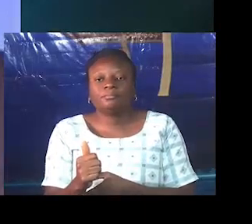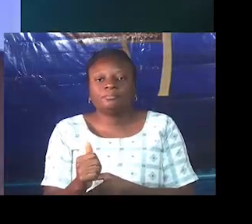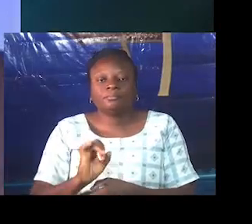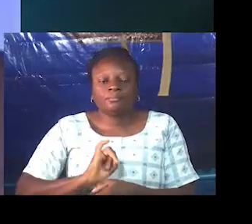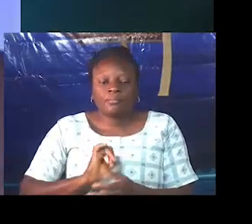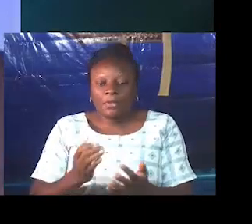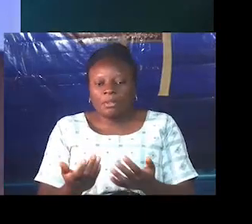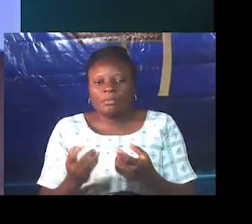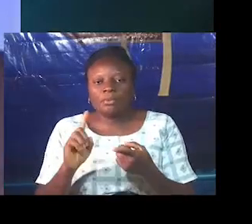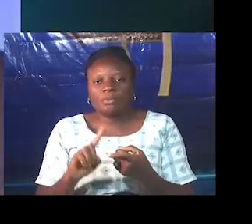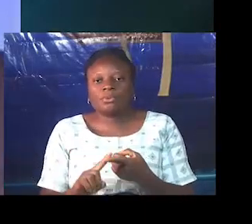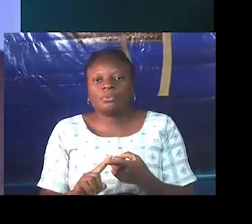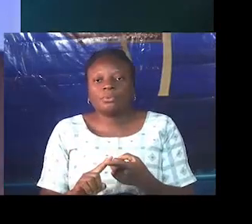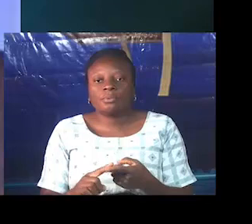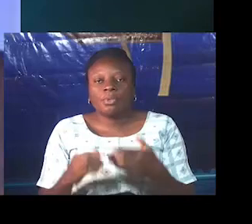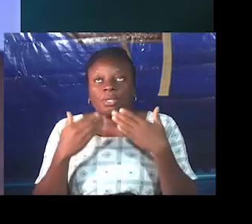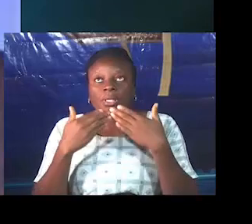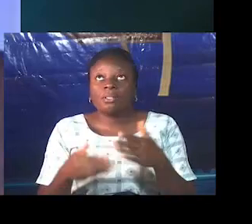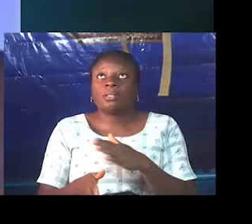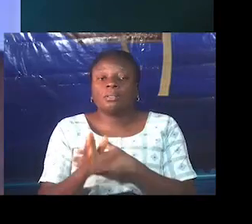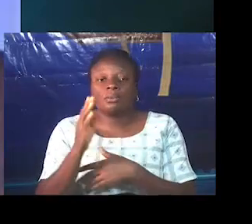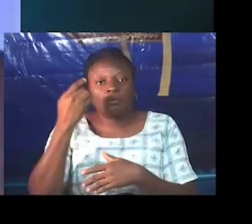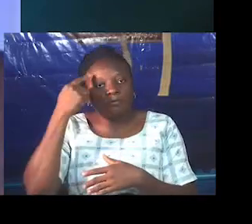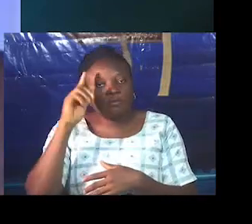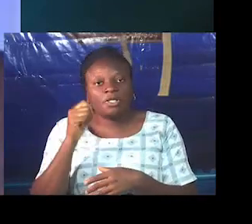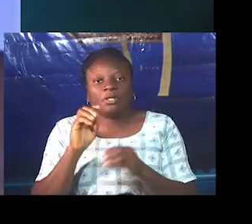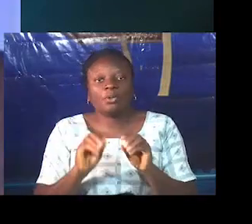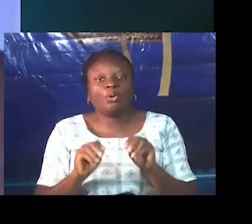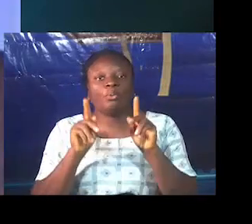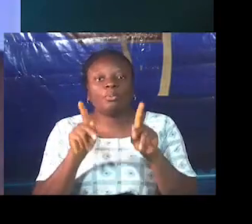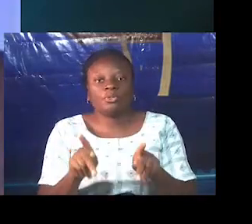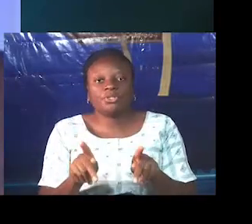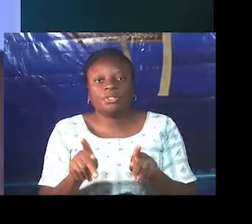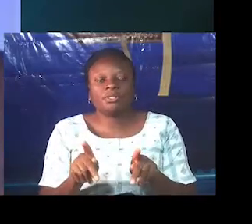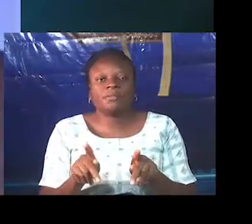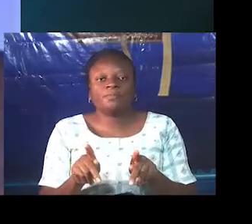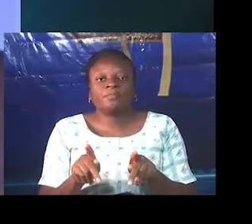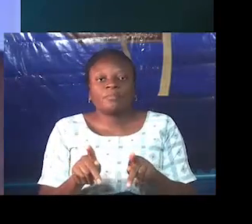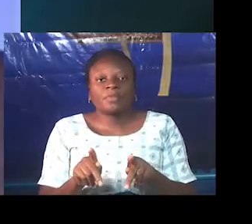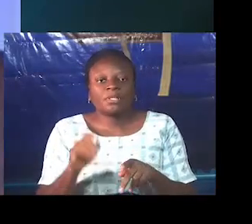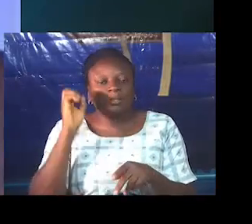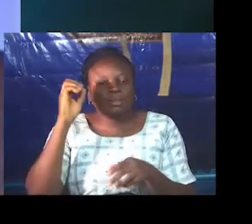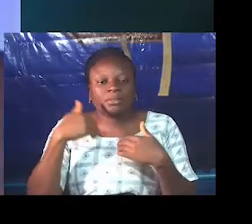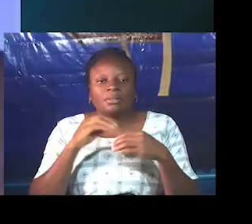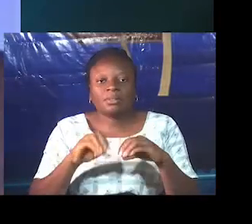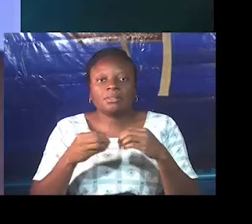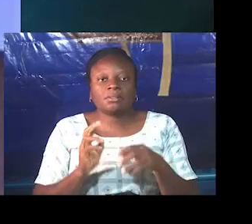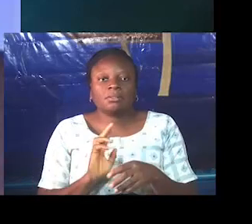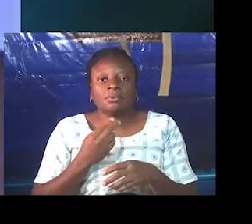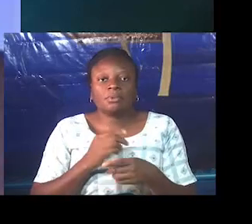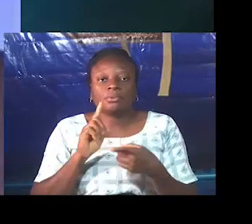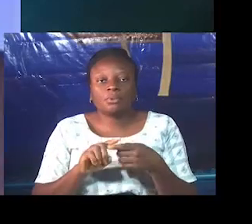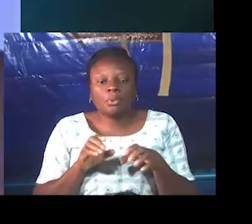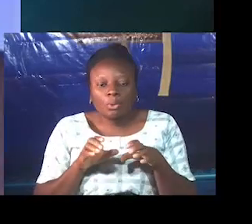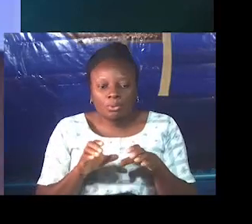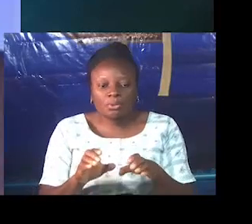to thank God for the chance and the privilege He has given to us to continue this series of